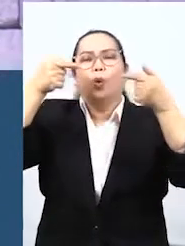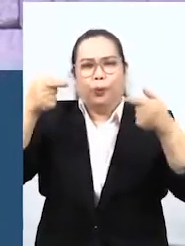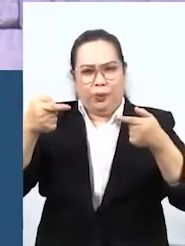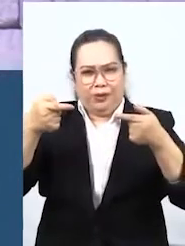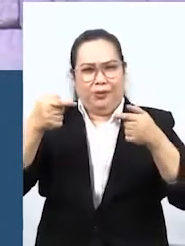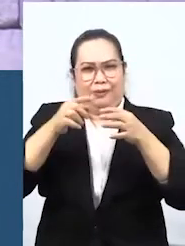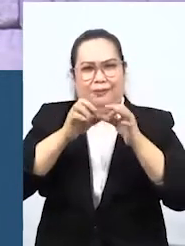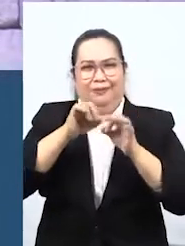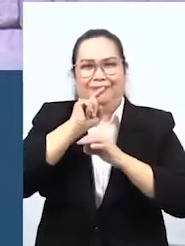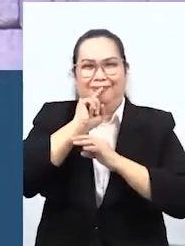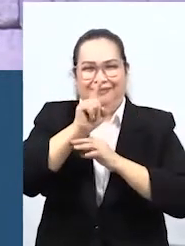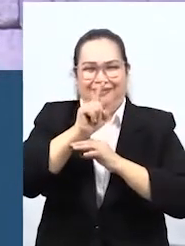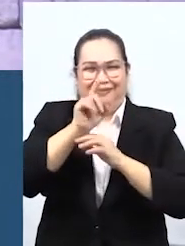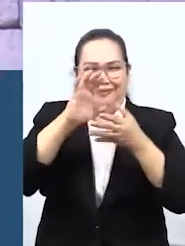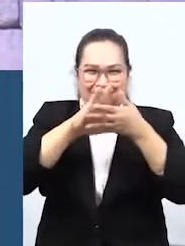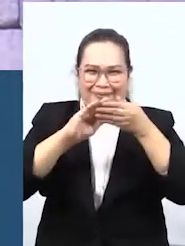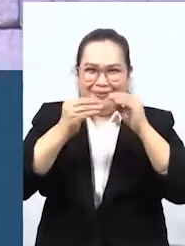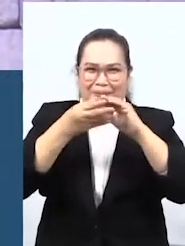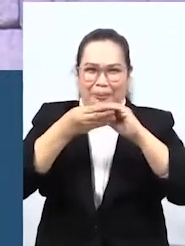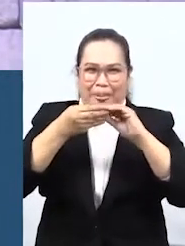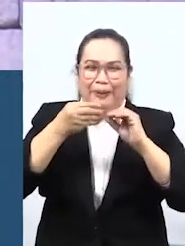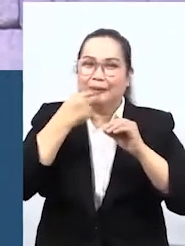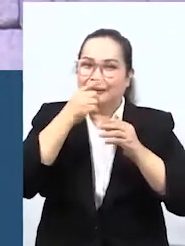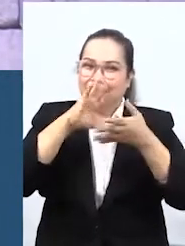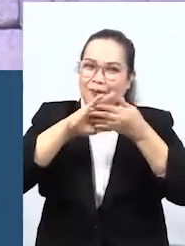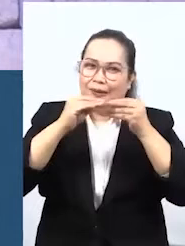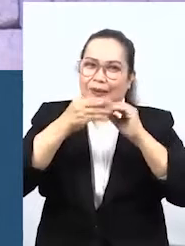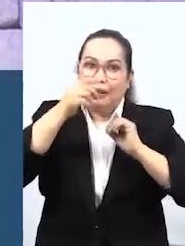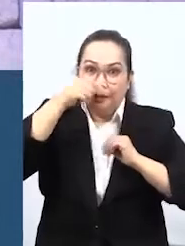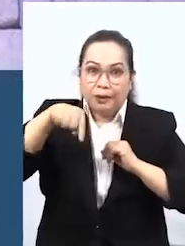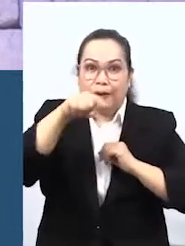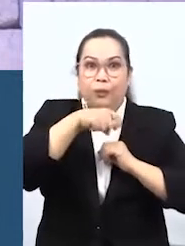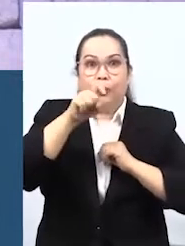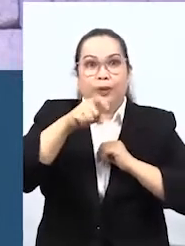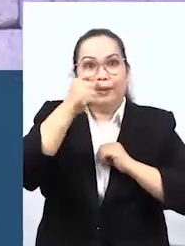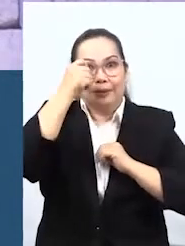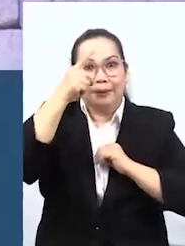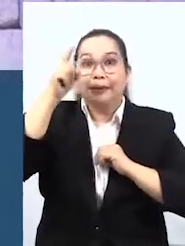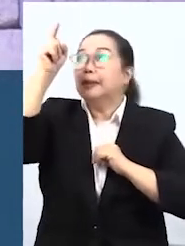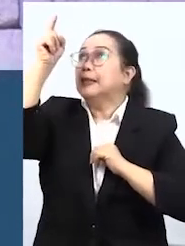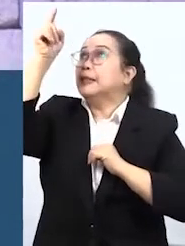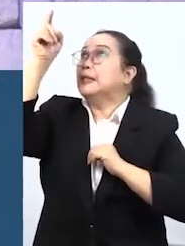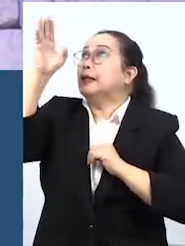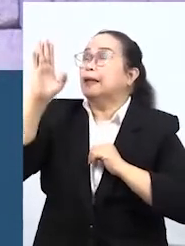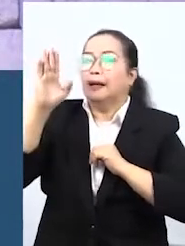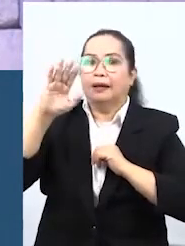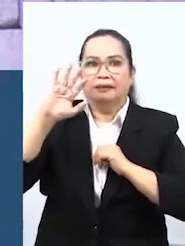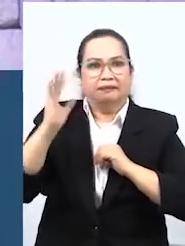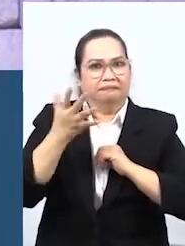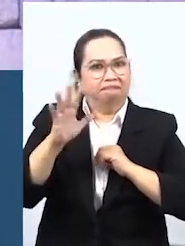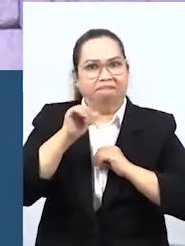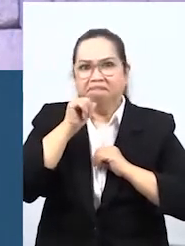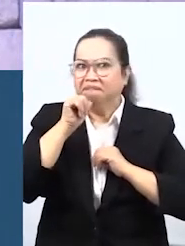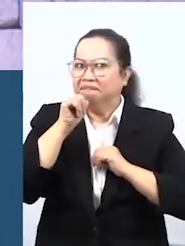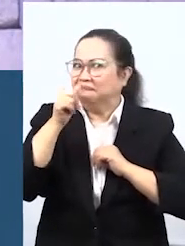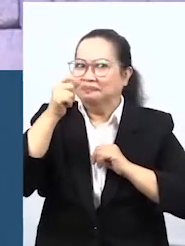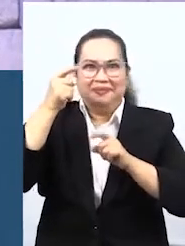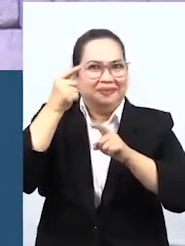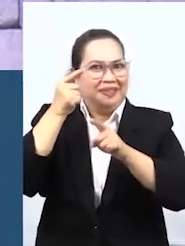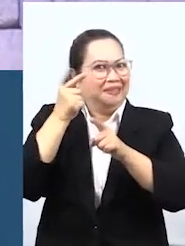the point of this story the point of the story is that we should understand that God is nothing like the unjust